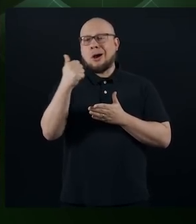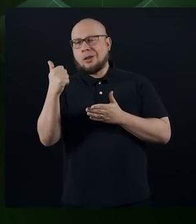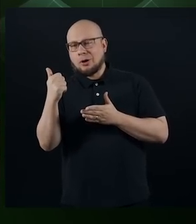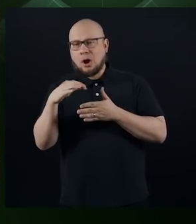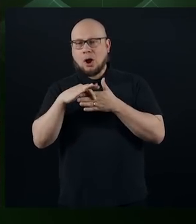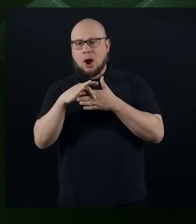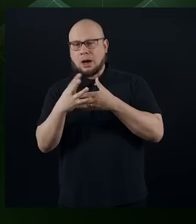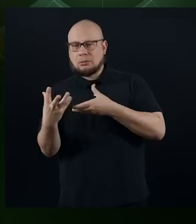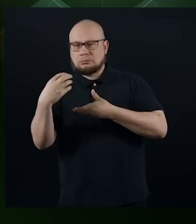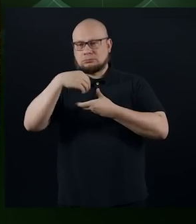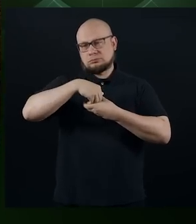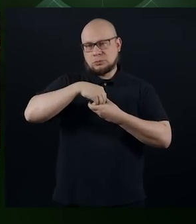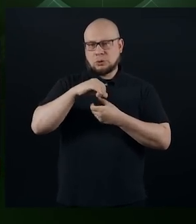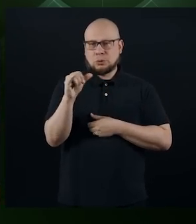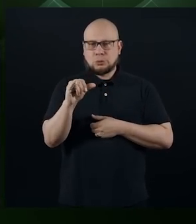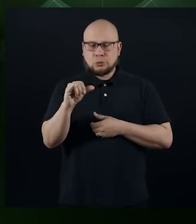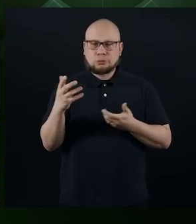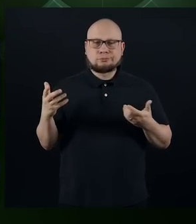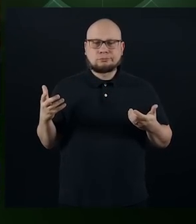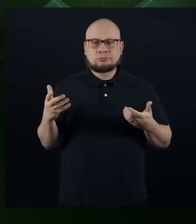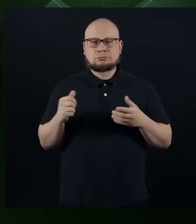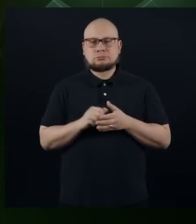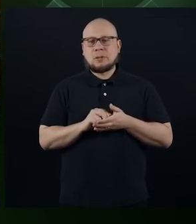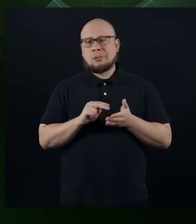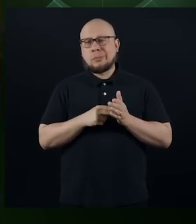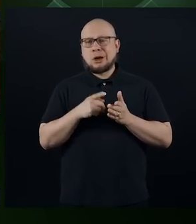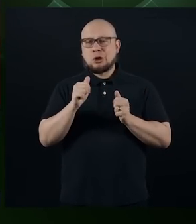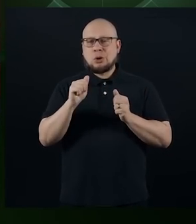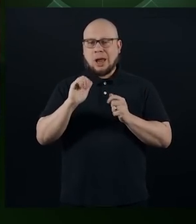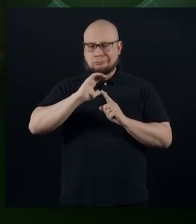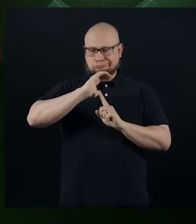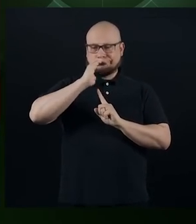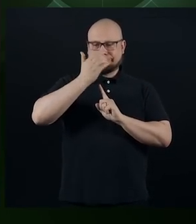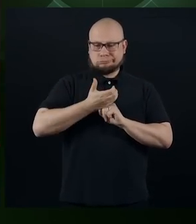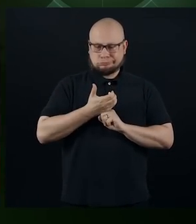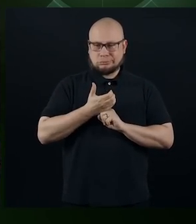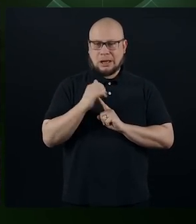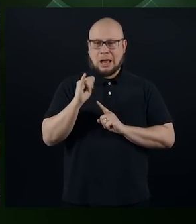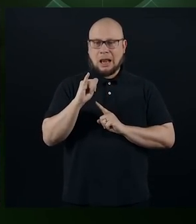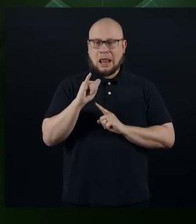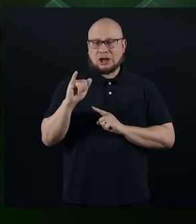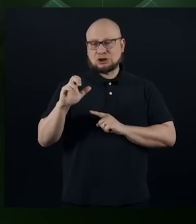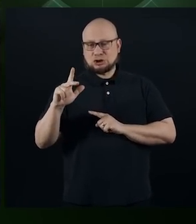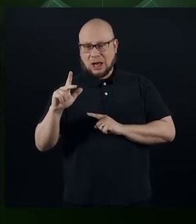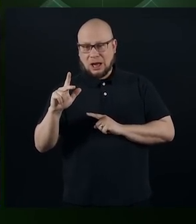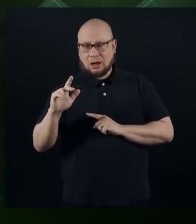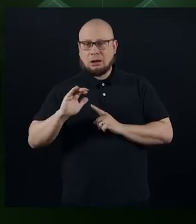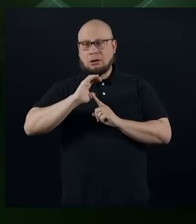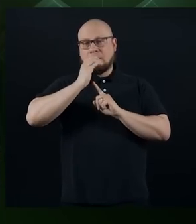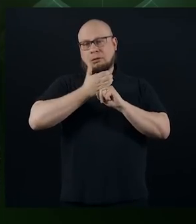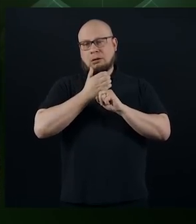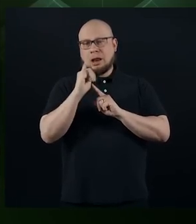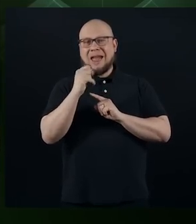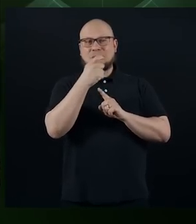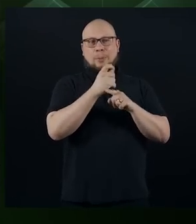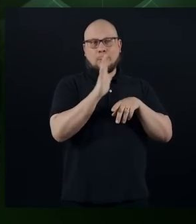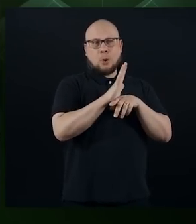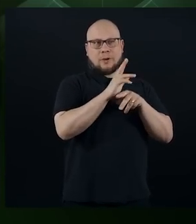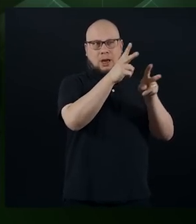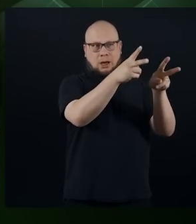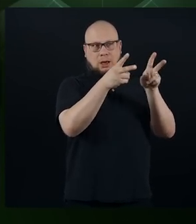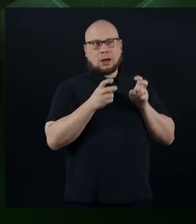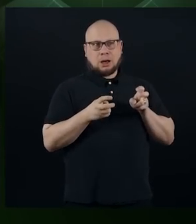Pirate Emporium. So we love the idea of players being able to cosplay as Jack Sparrow, to cosplay as the crew of the Black Pearl, to